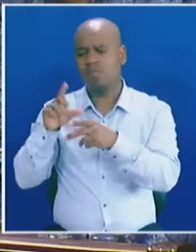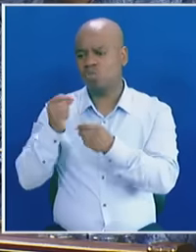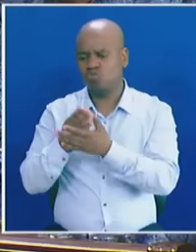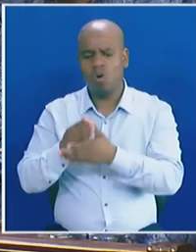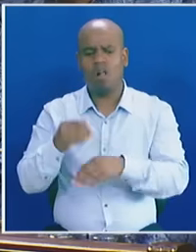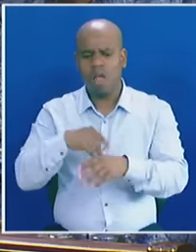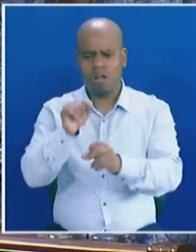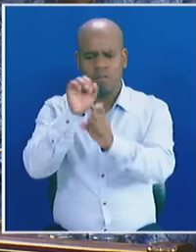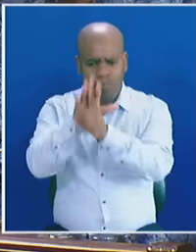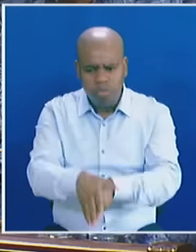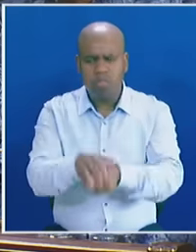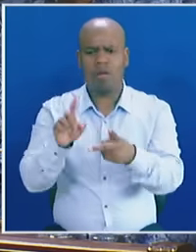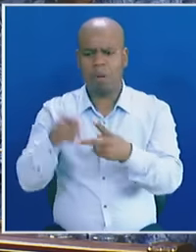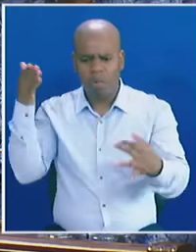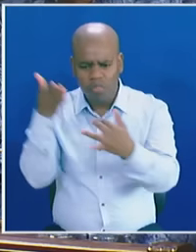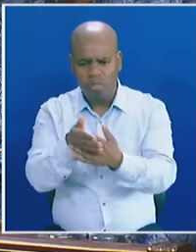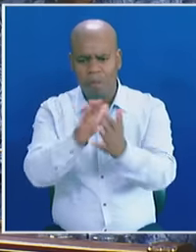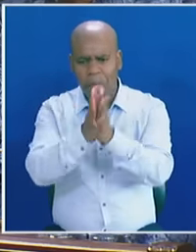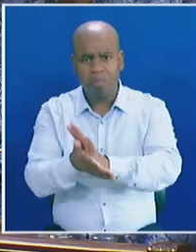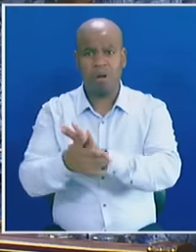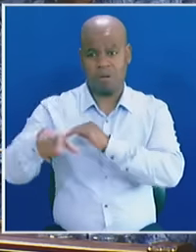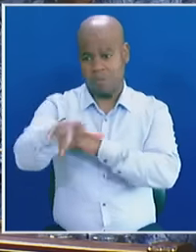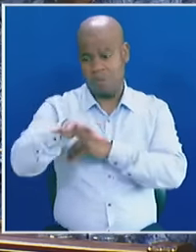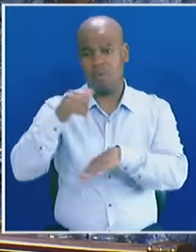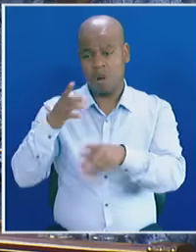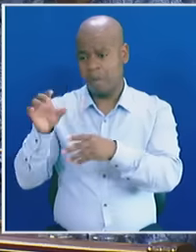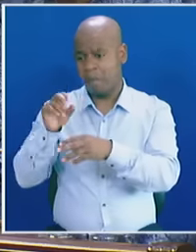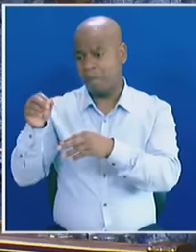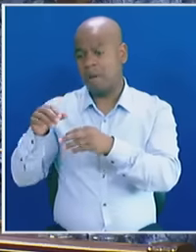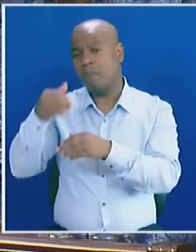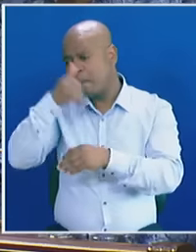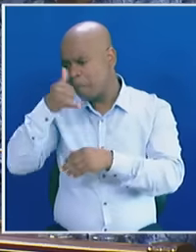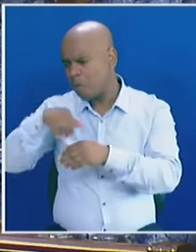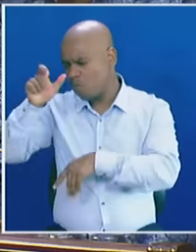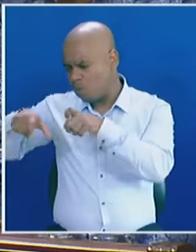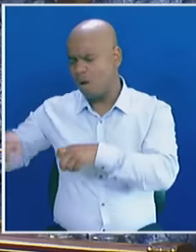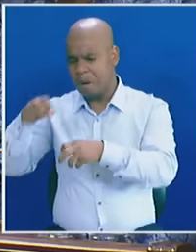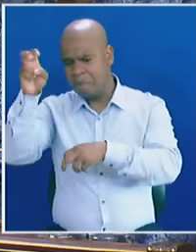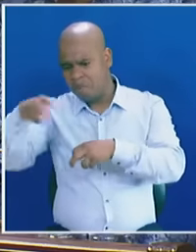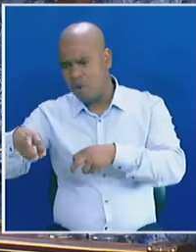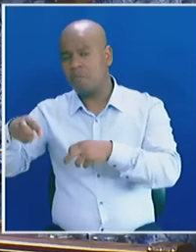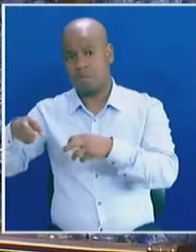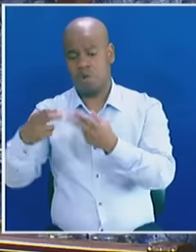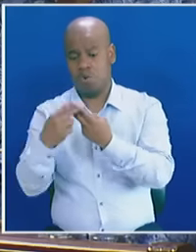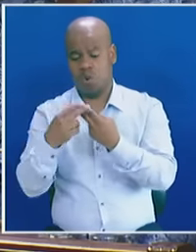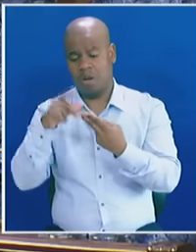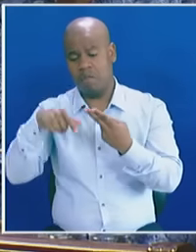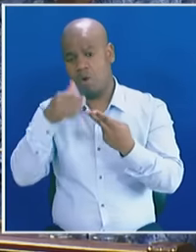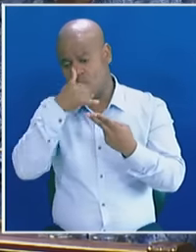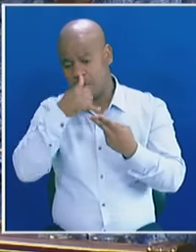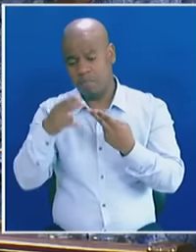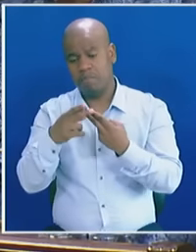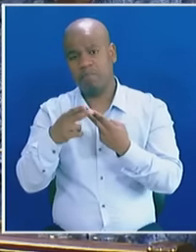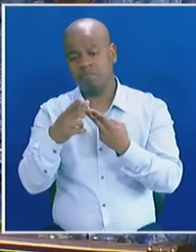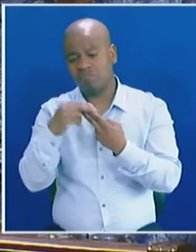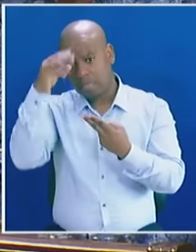and organized crime. How is it possible that thieves robbed SAP's Crime Intelligence Unit in 2015, while